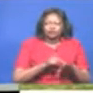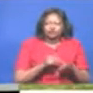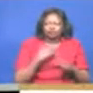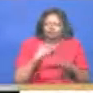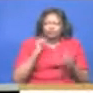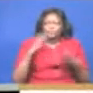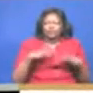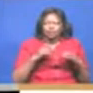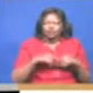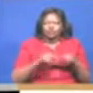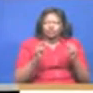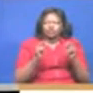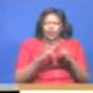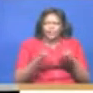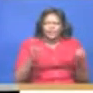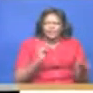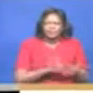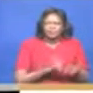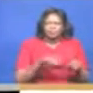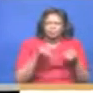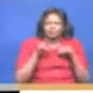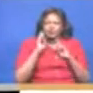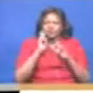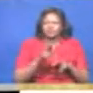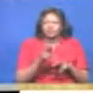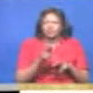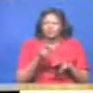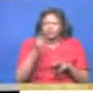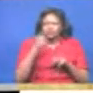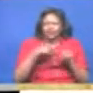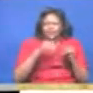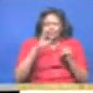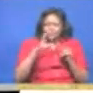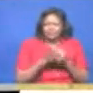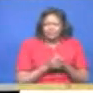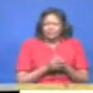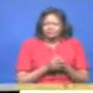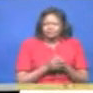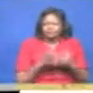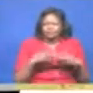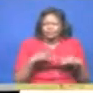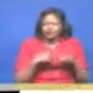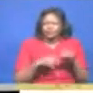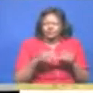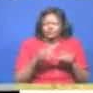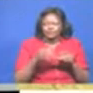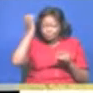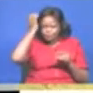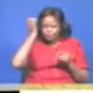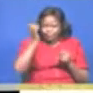kudumisha amani hata wanaposubiri matokeo ya tume ya IEBC. Wakaji wa Eldoret